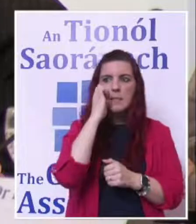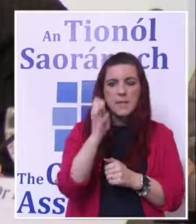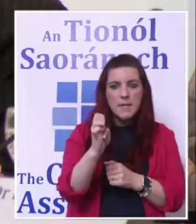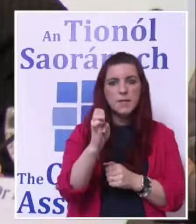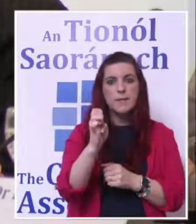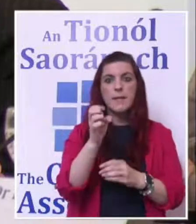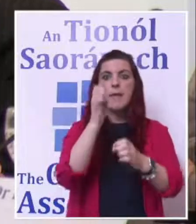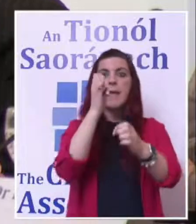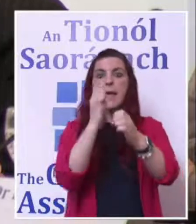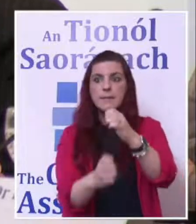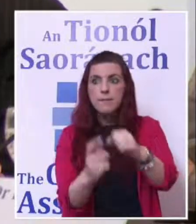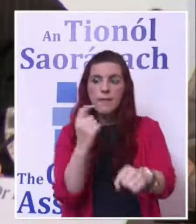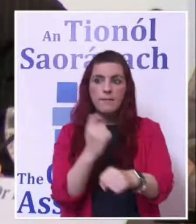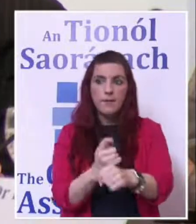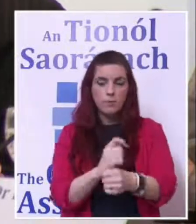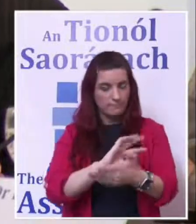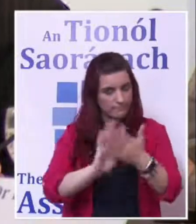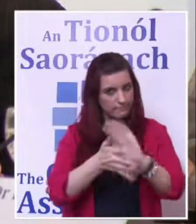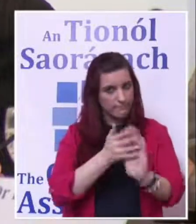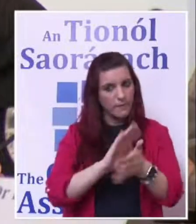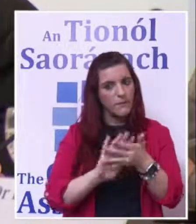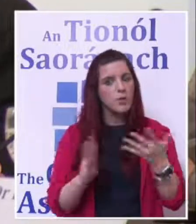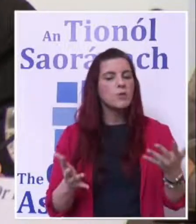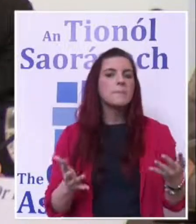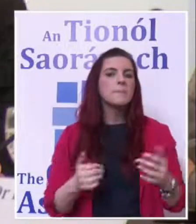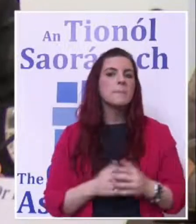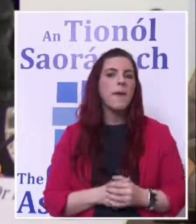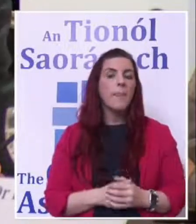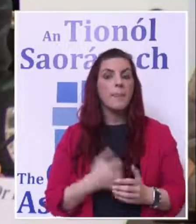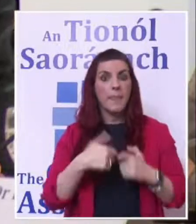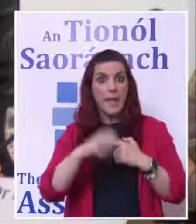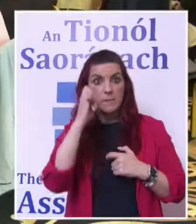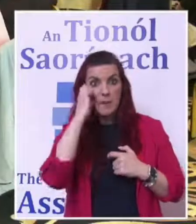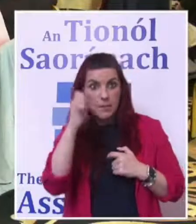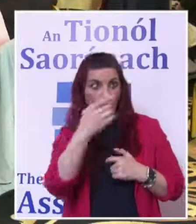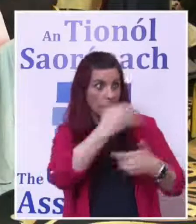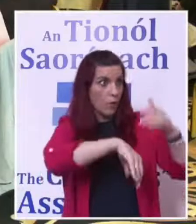is that's met by government departments.